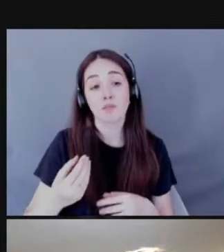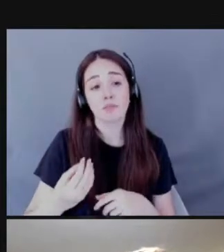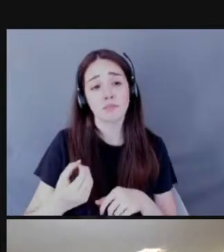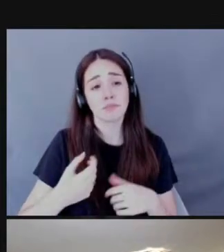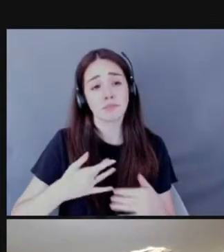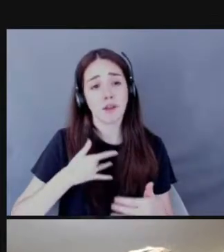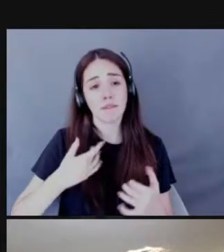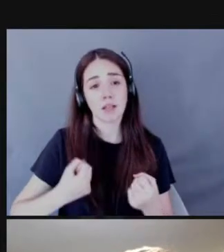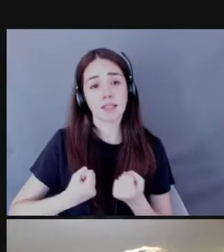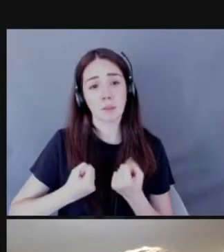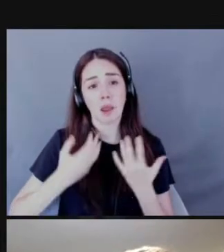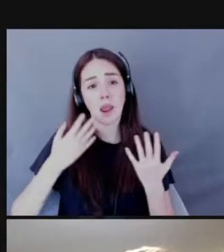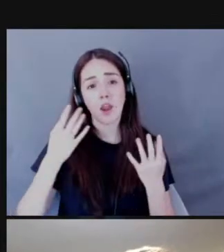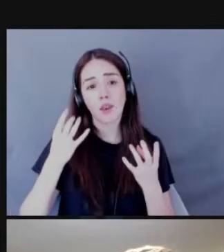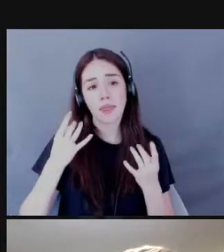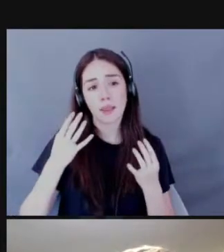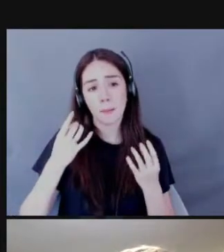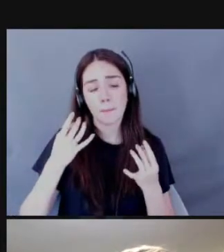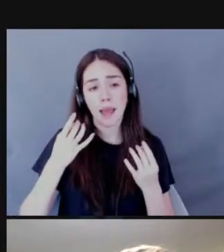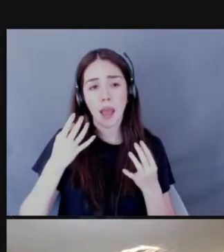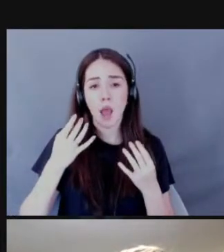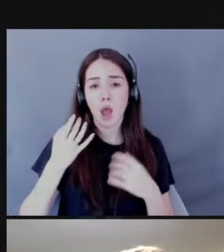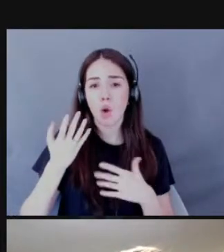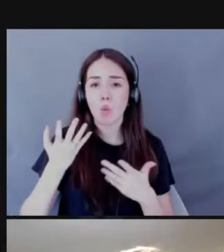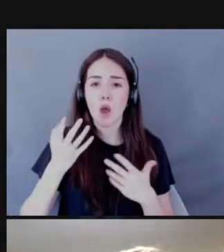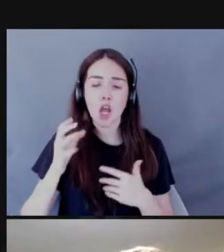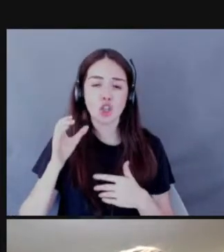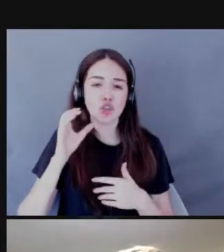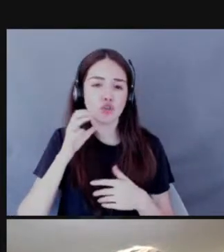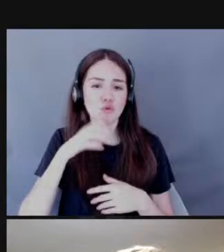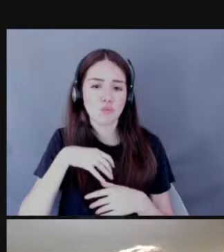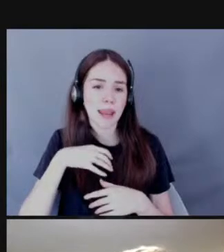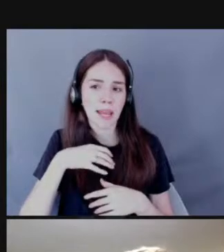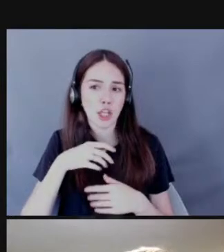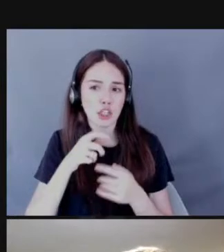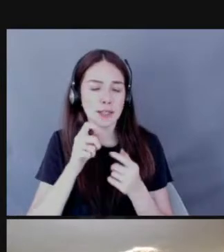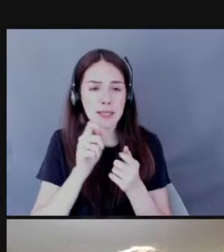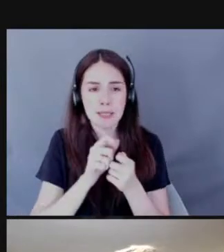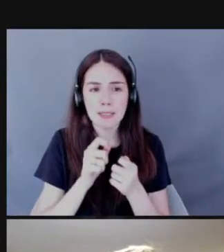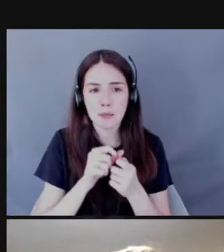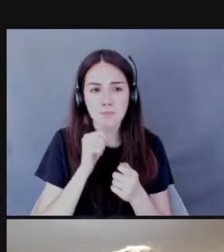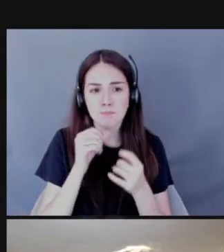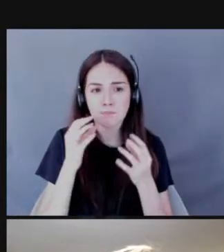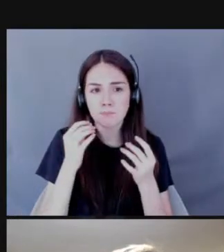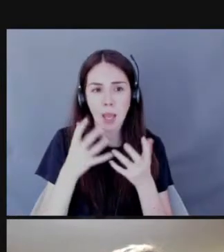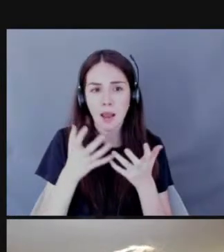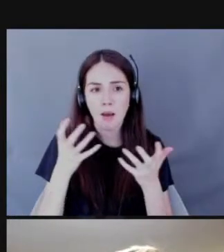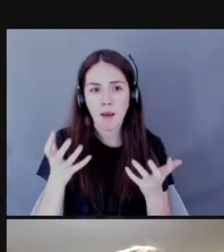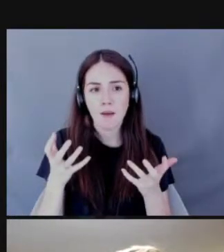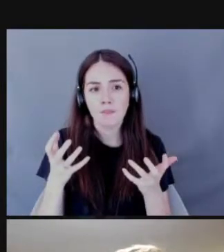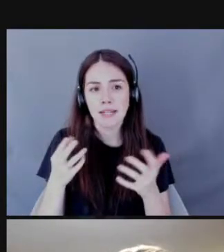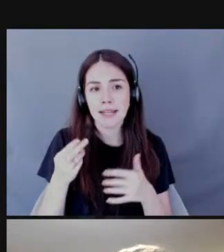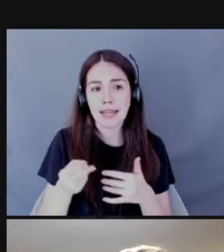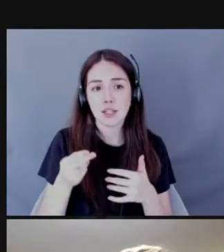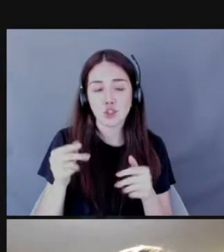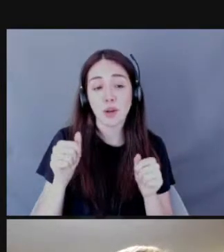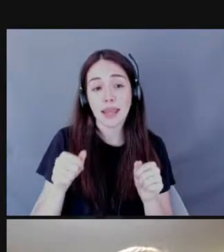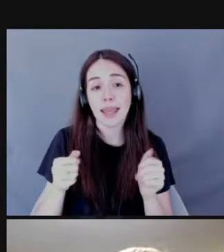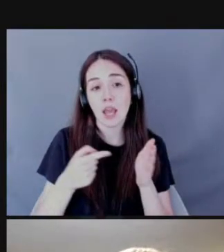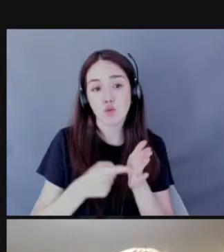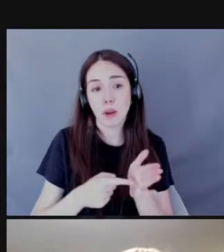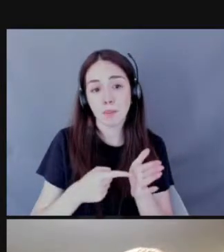about what these strange little things that we don't think about much in history can represent, what they can be